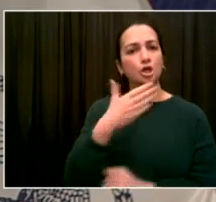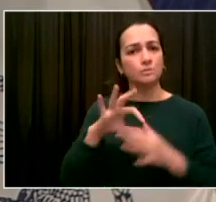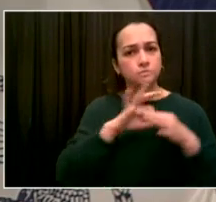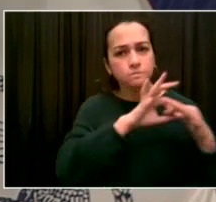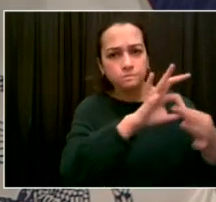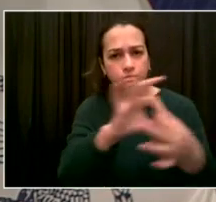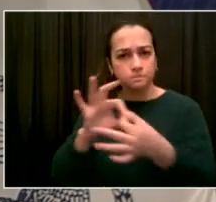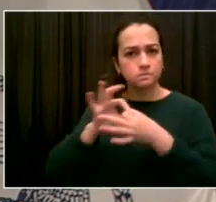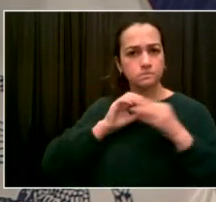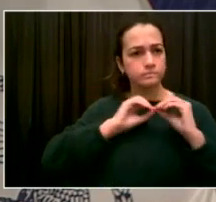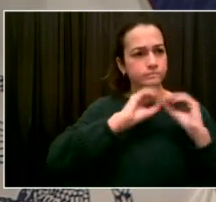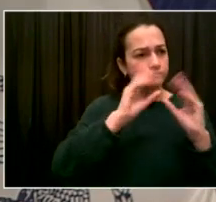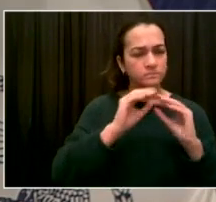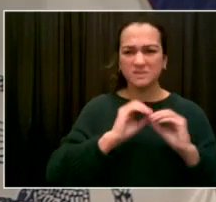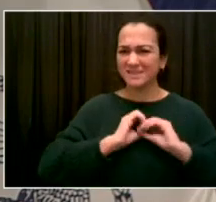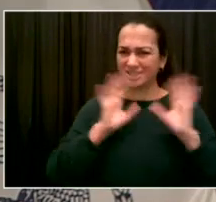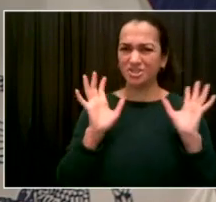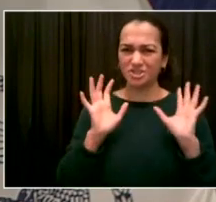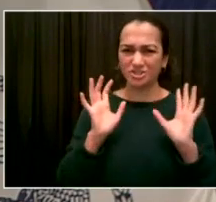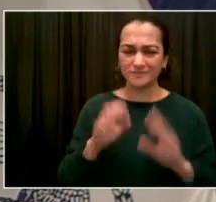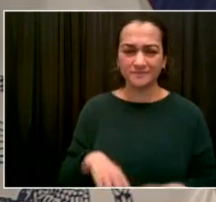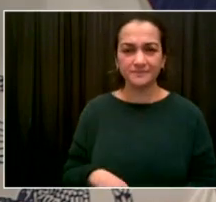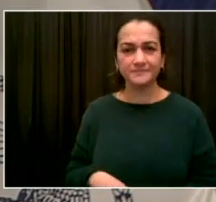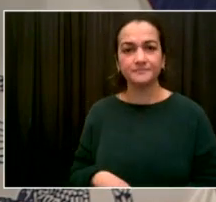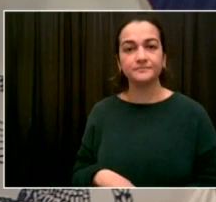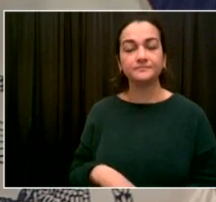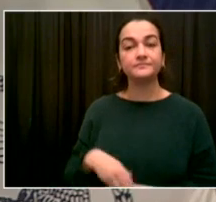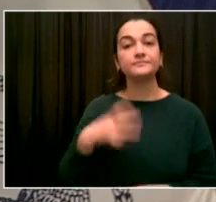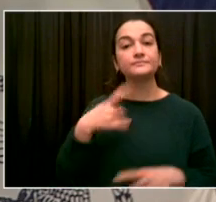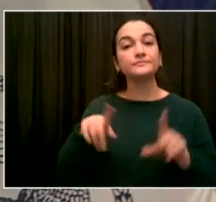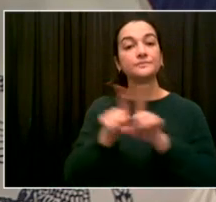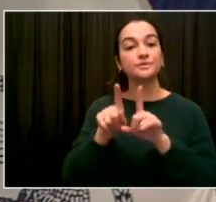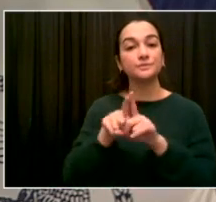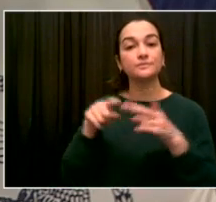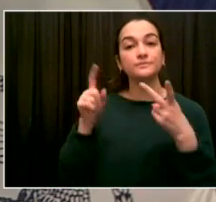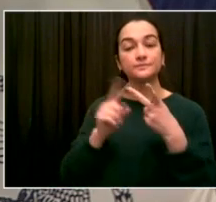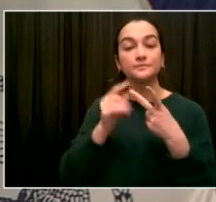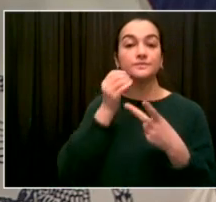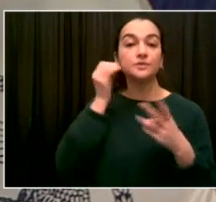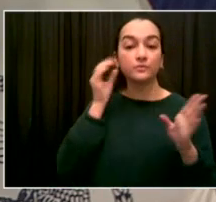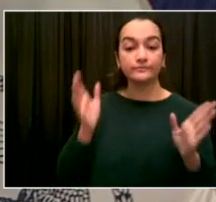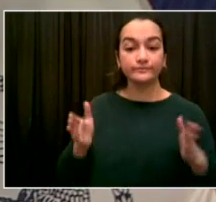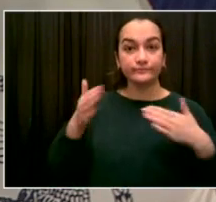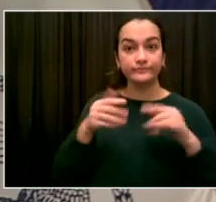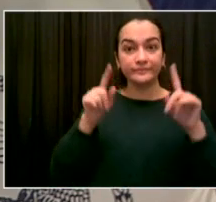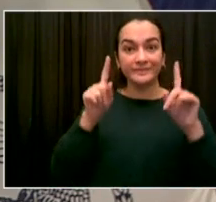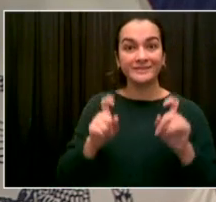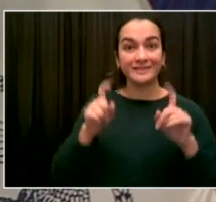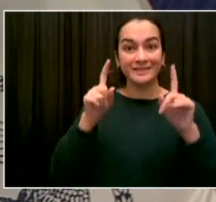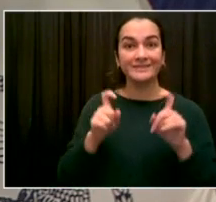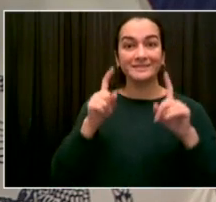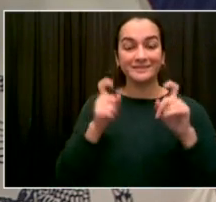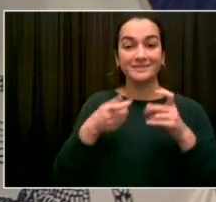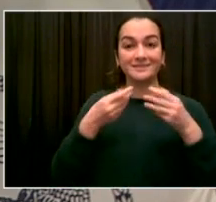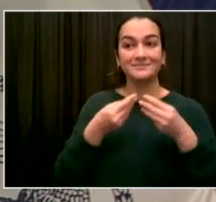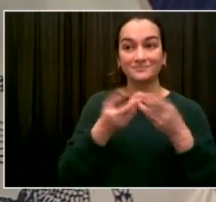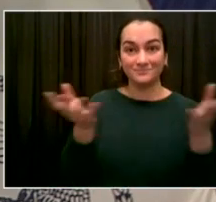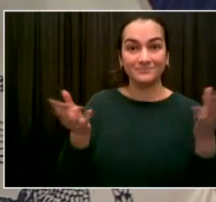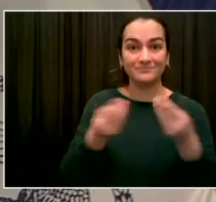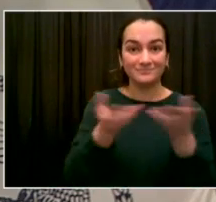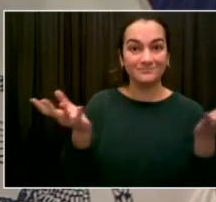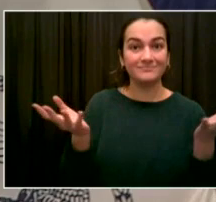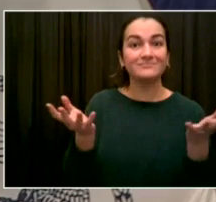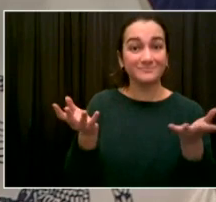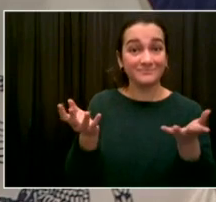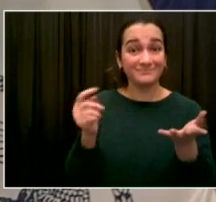initiative to hand out the test kits through the community-based organizations that we announced on Sunday. And then, of